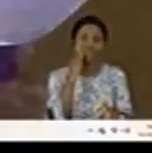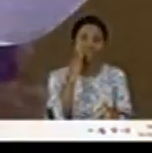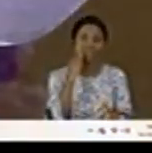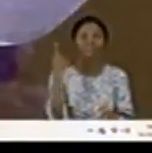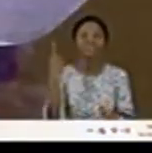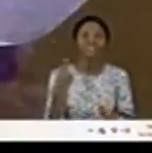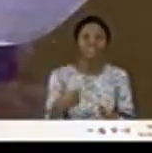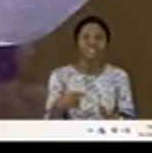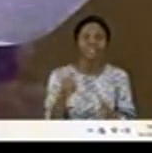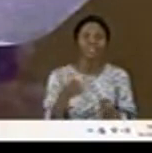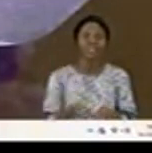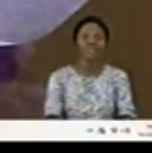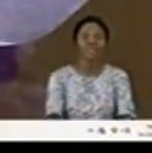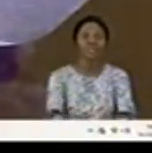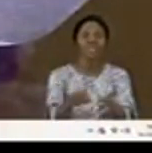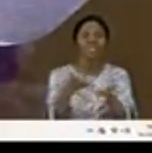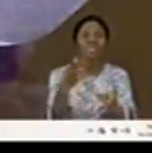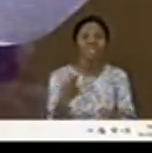leads